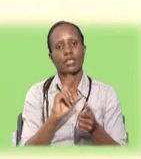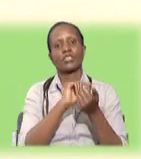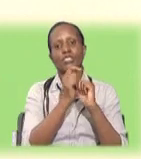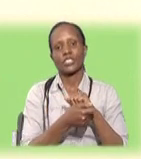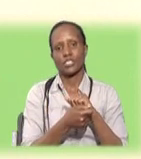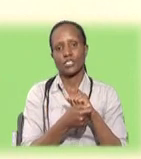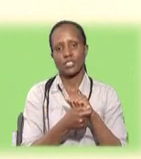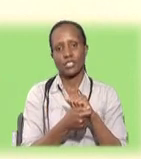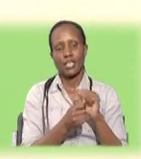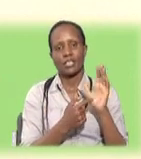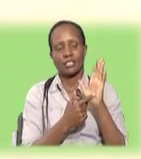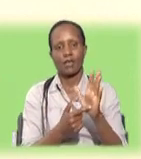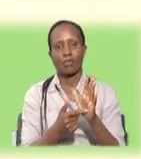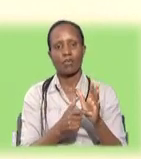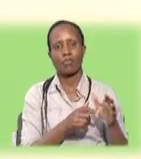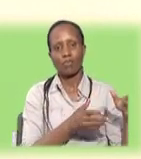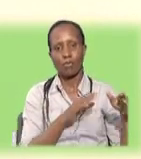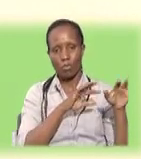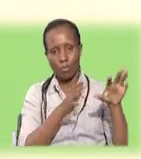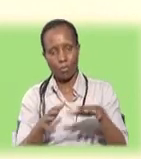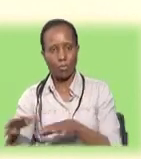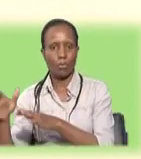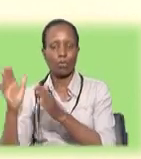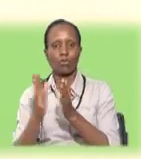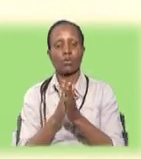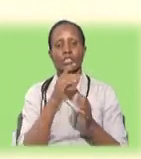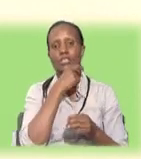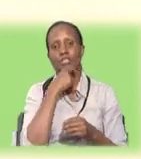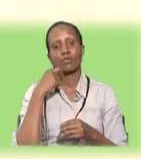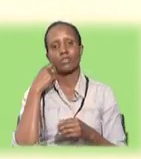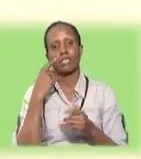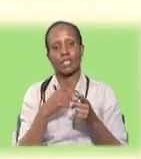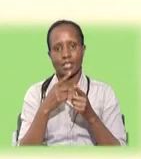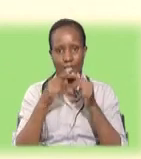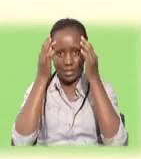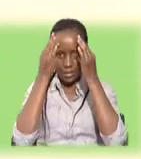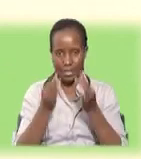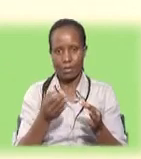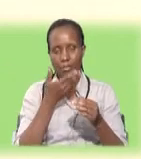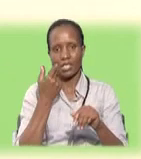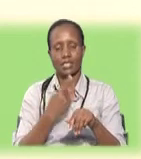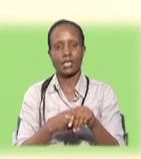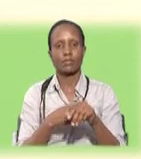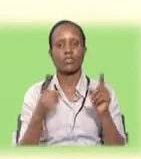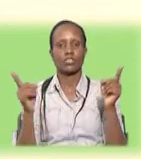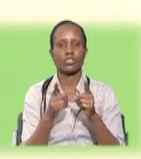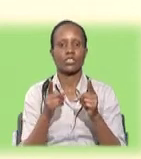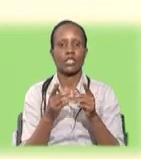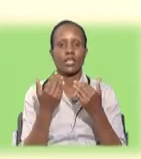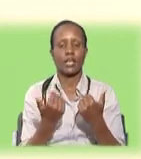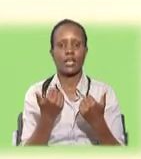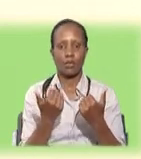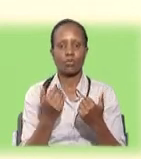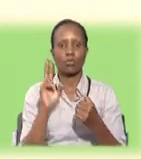and alternating with the dry period droughts. They decided that this period had to be shortened. Therefore,